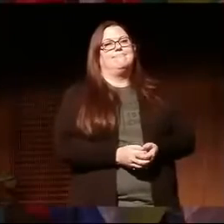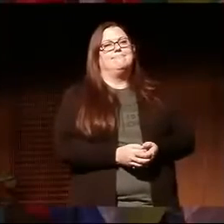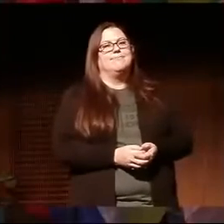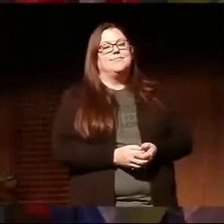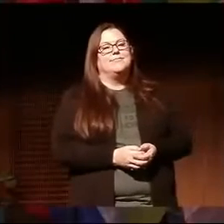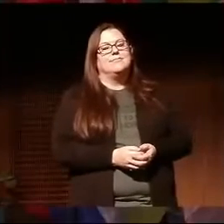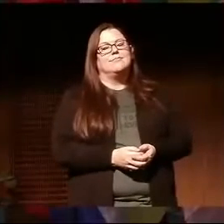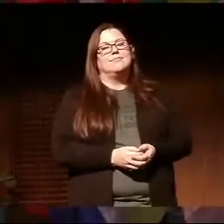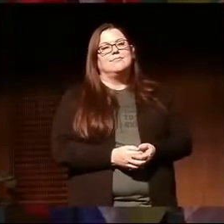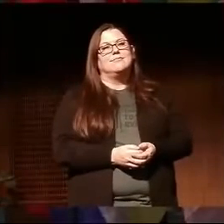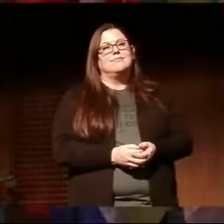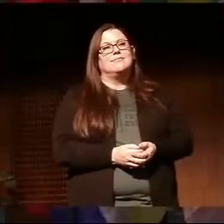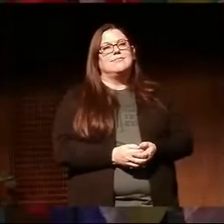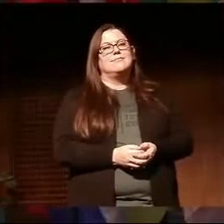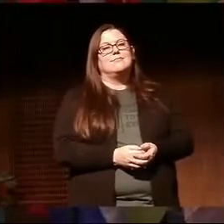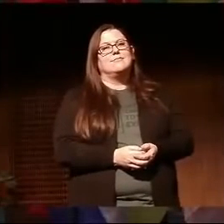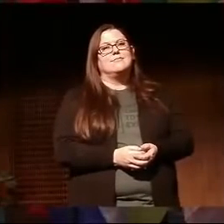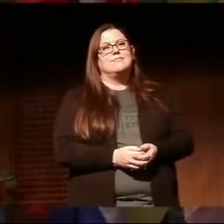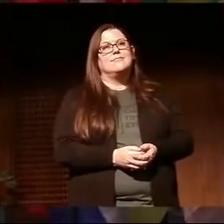It might be